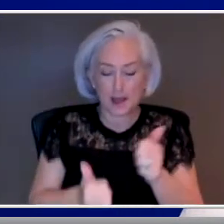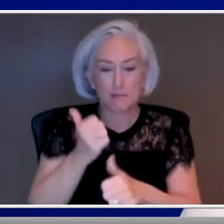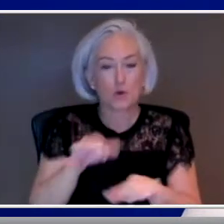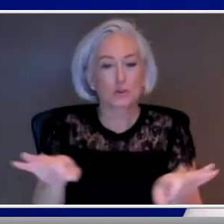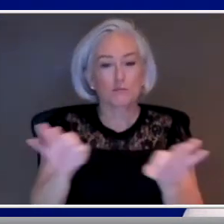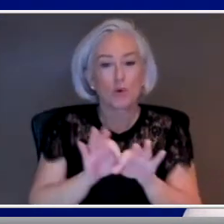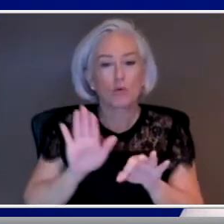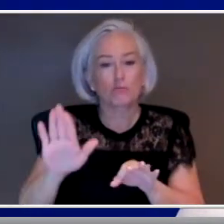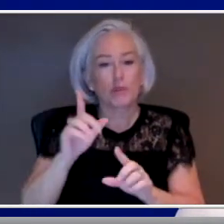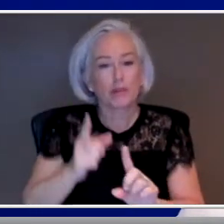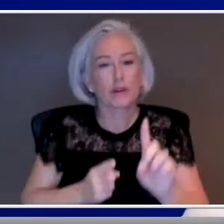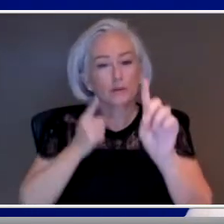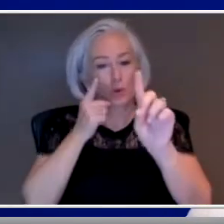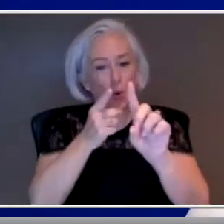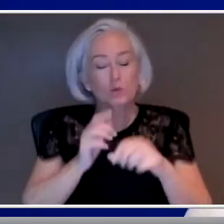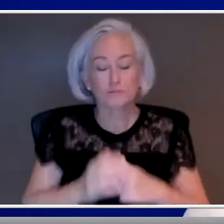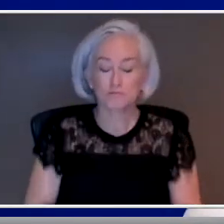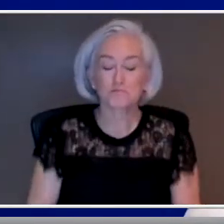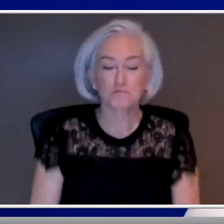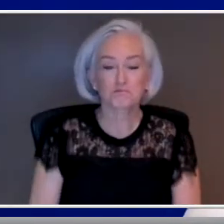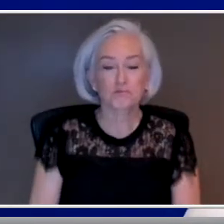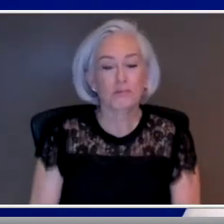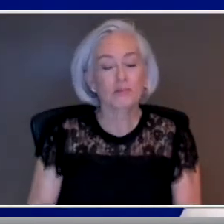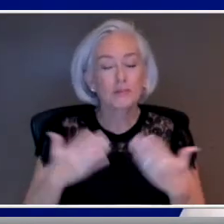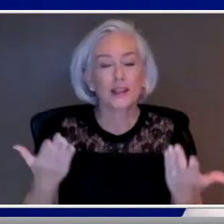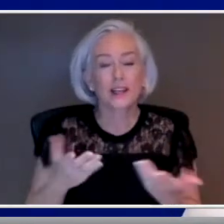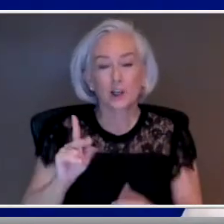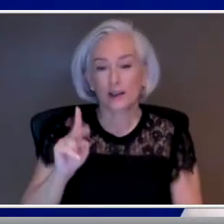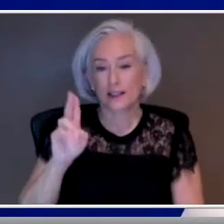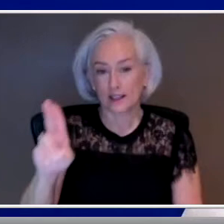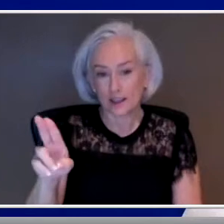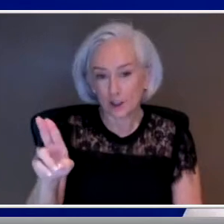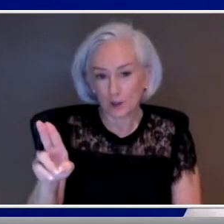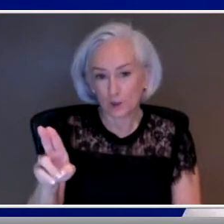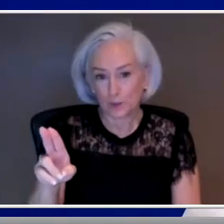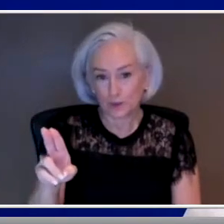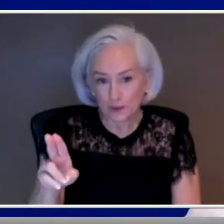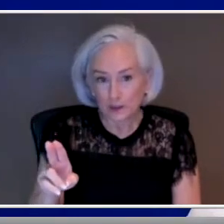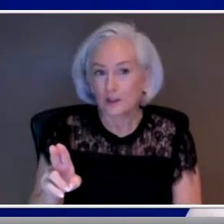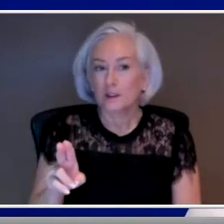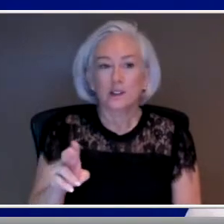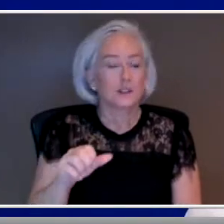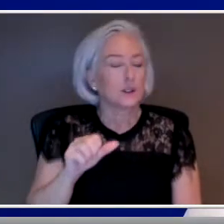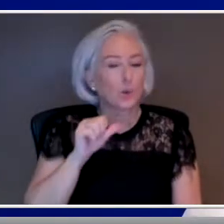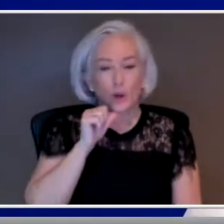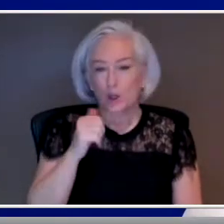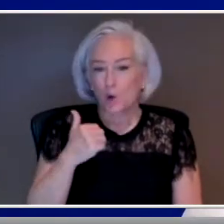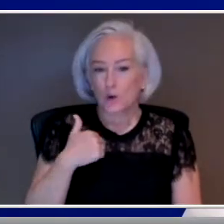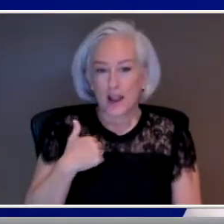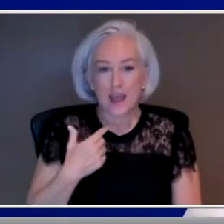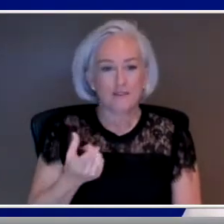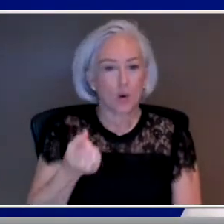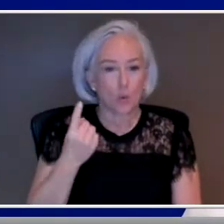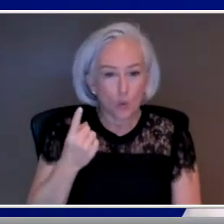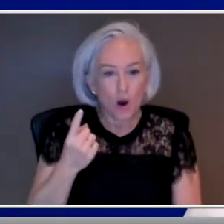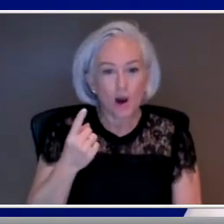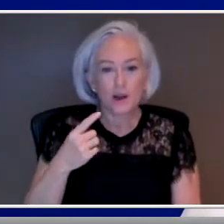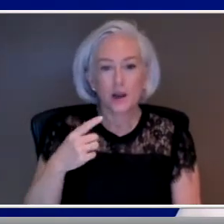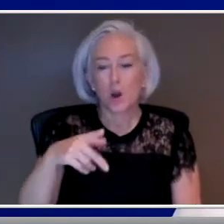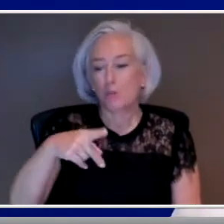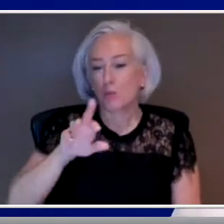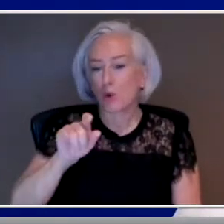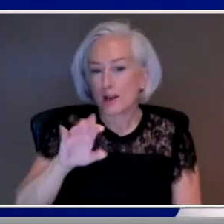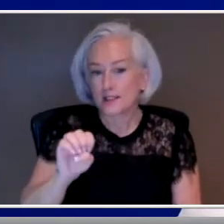think we're very fortunate here at the University of Kansas Health System that there isn't a single prostate treatment procedure we don't offer, whether